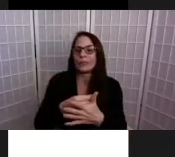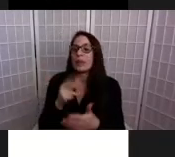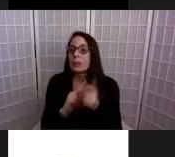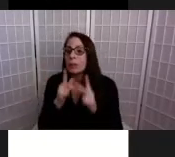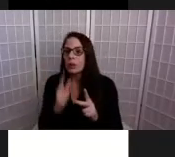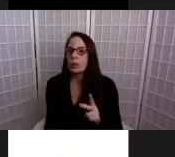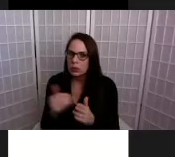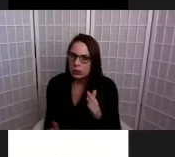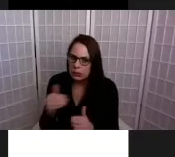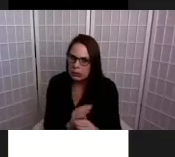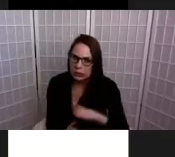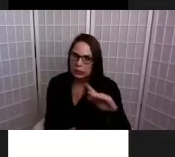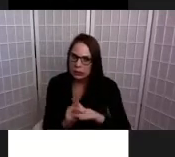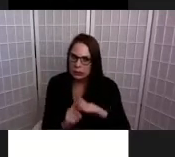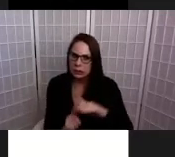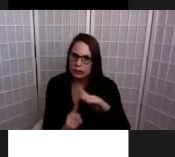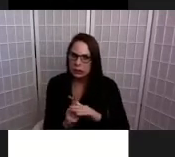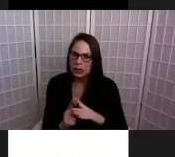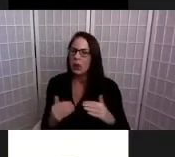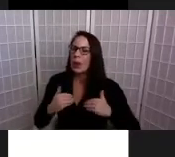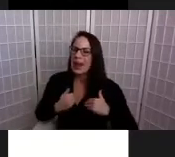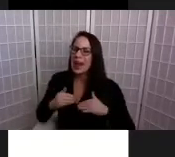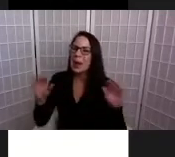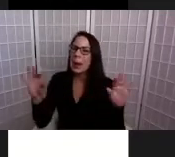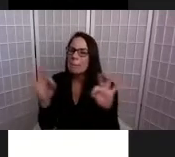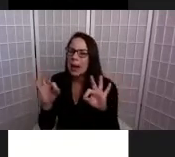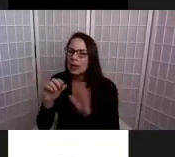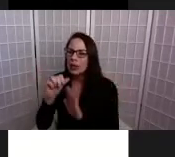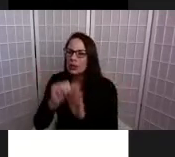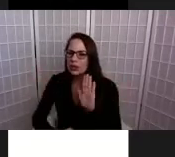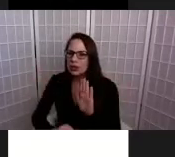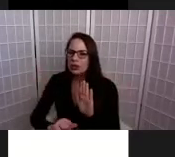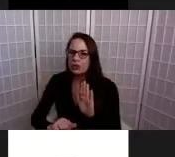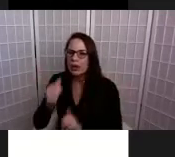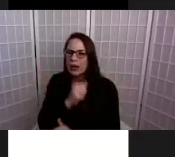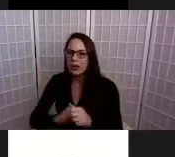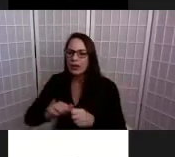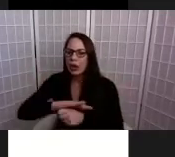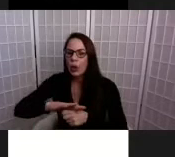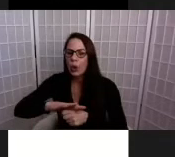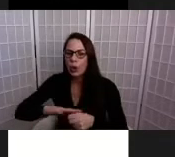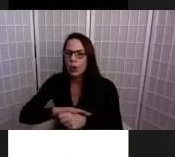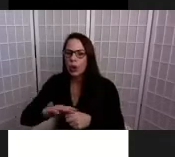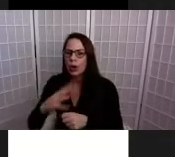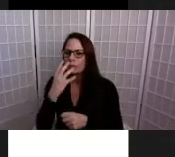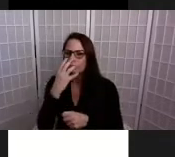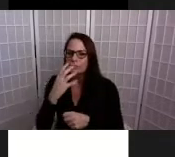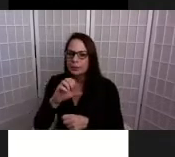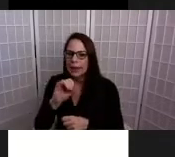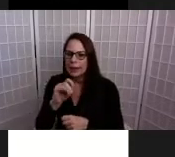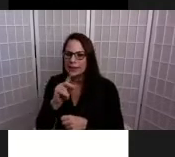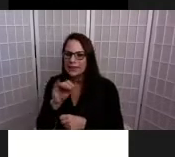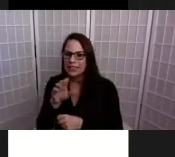minor surgery we do under local anesthesia, which works very well, quick recovery, and it